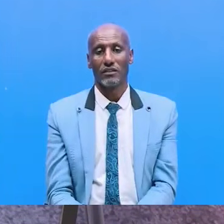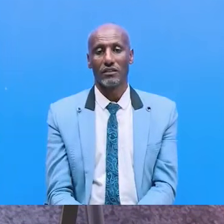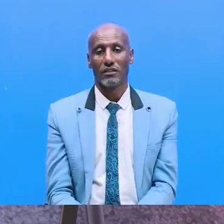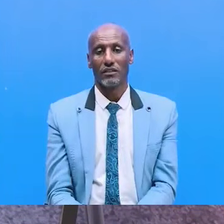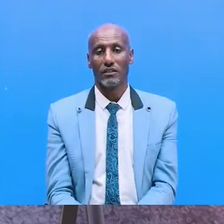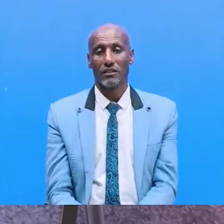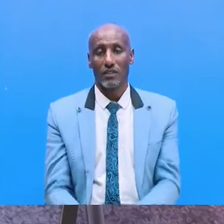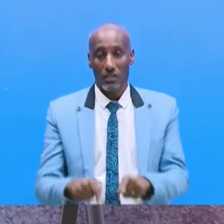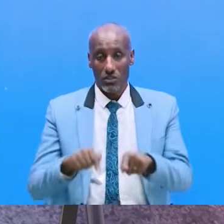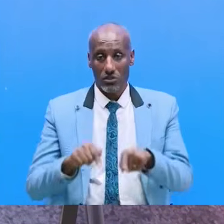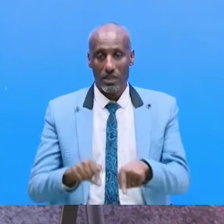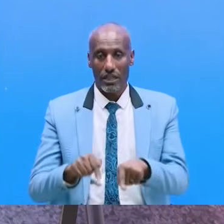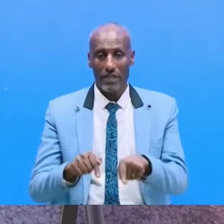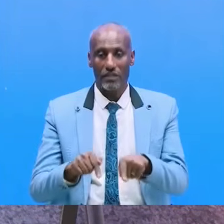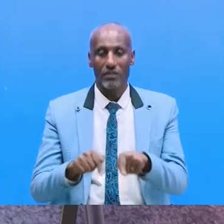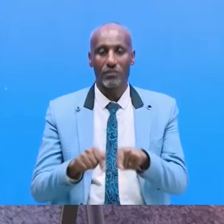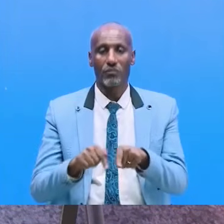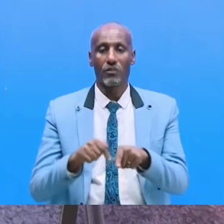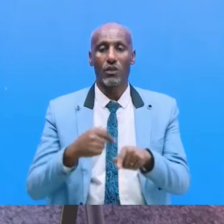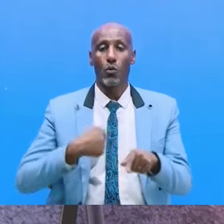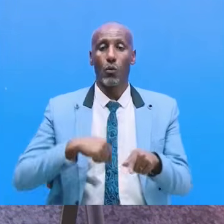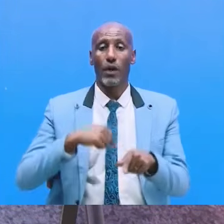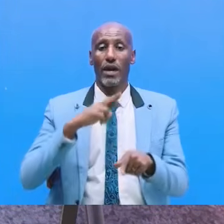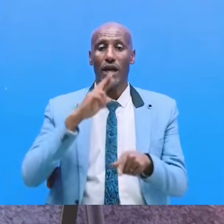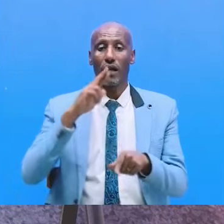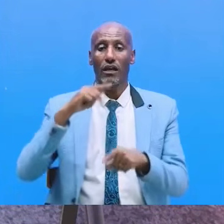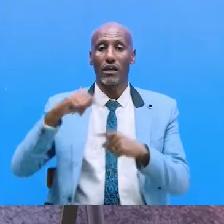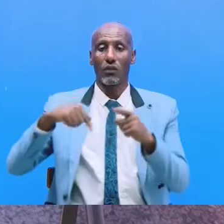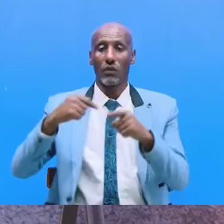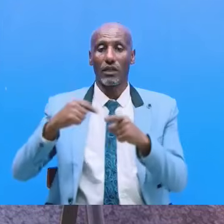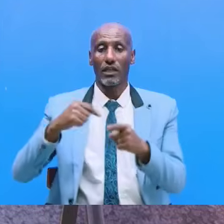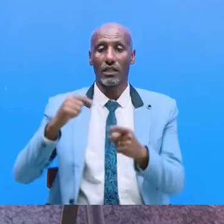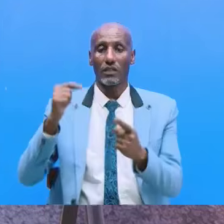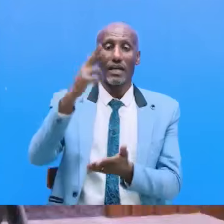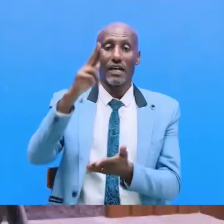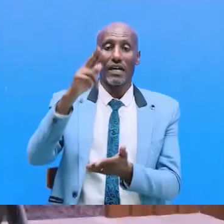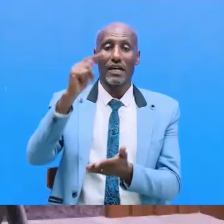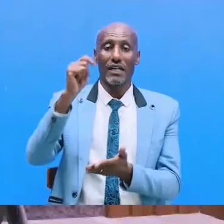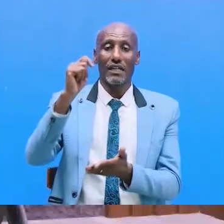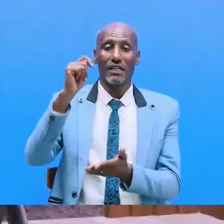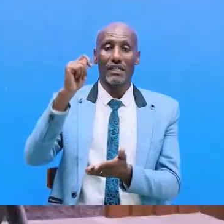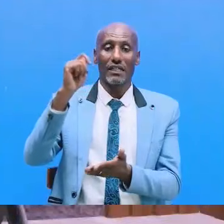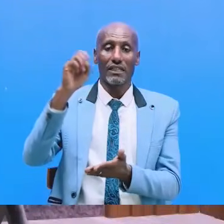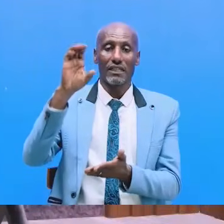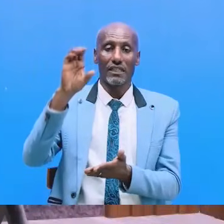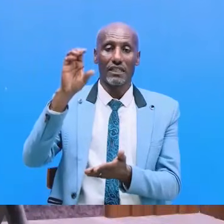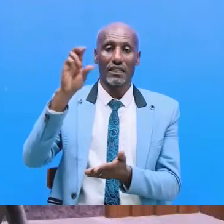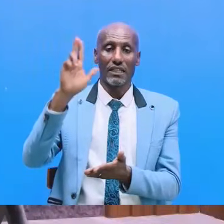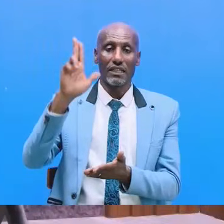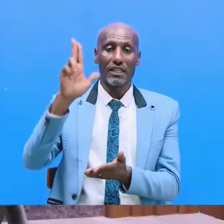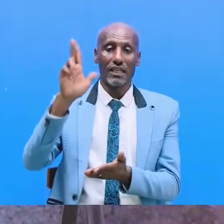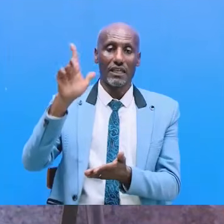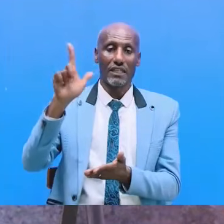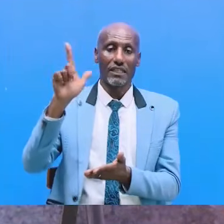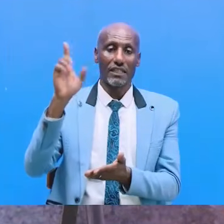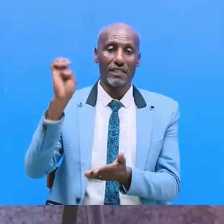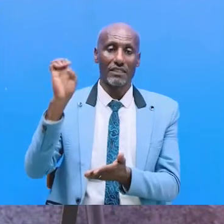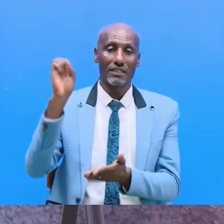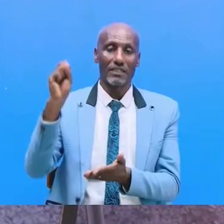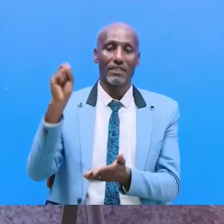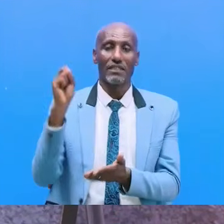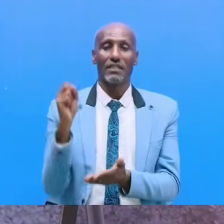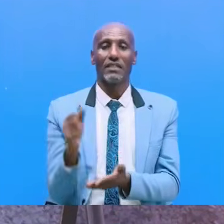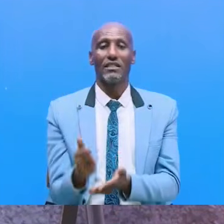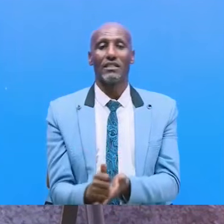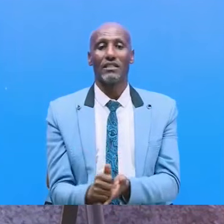start today's lesson. Today, we are going to learn about articles. Students, after this lesson, able